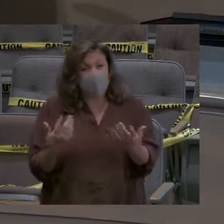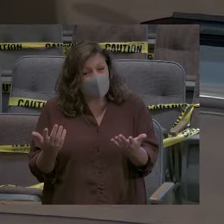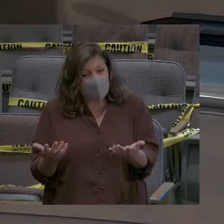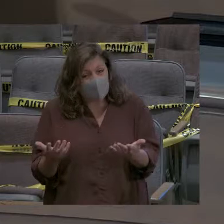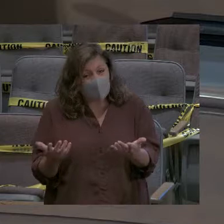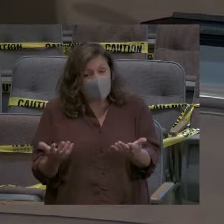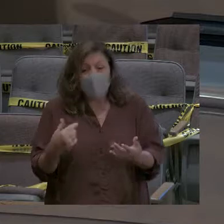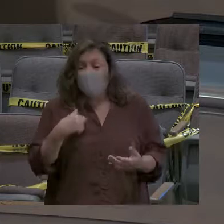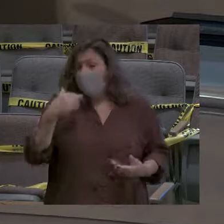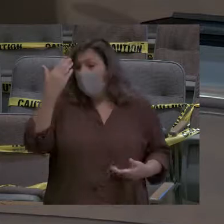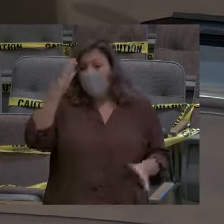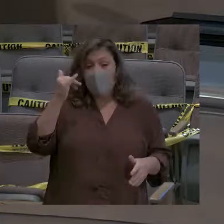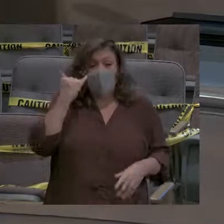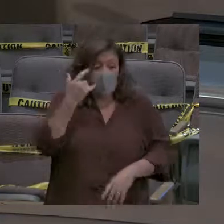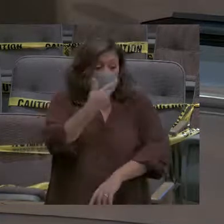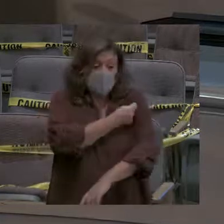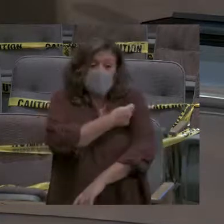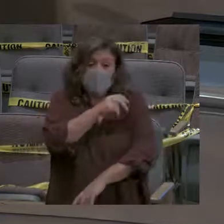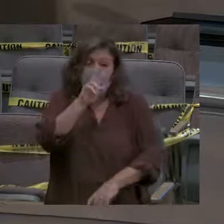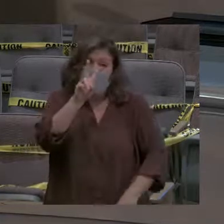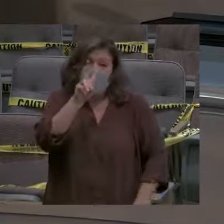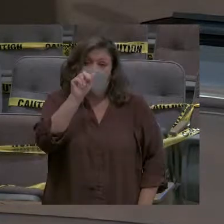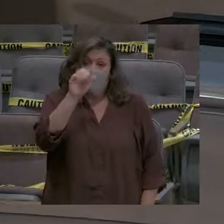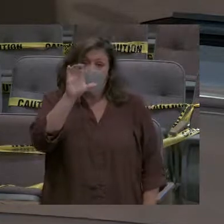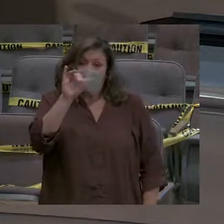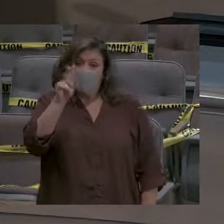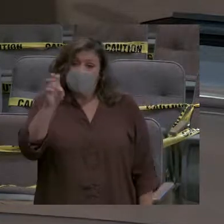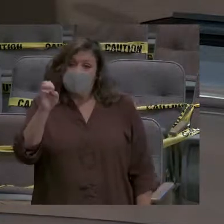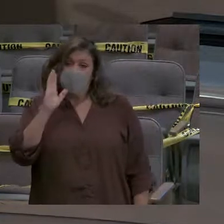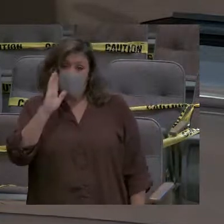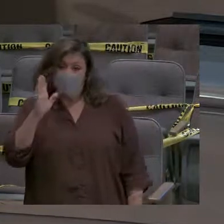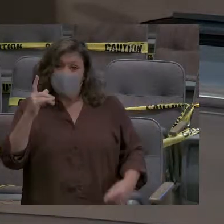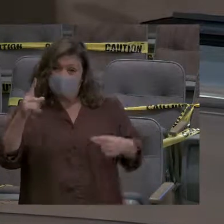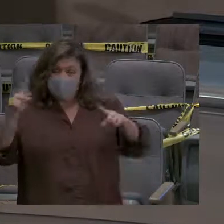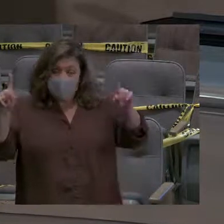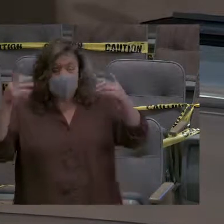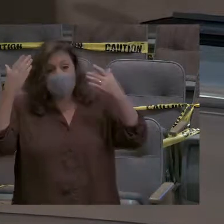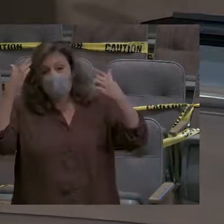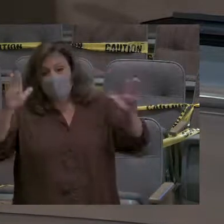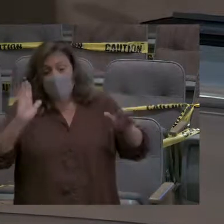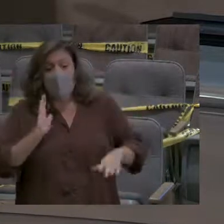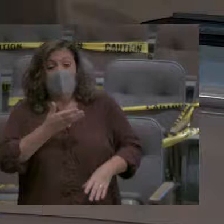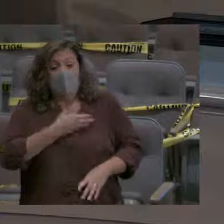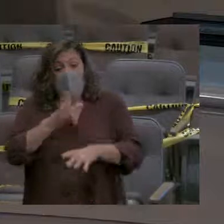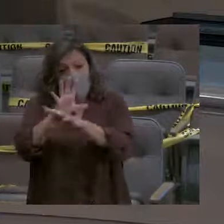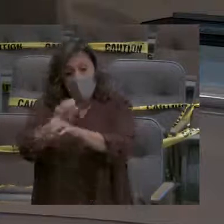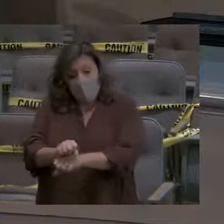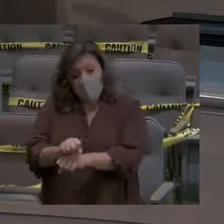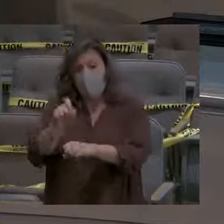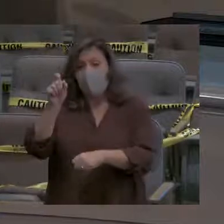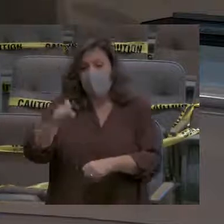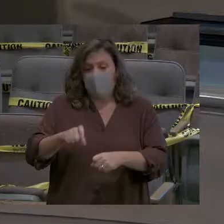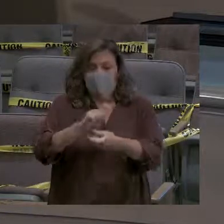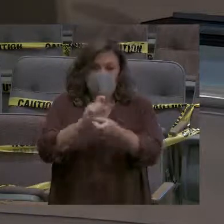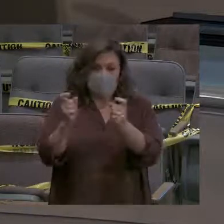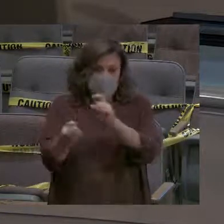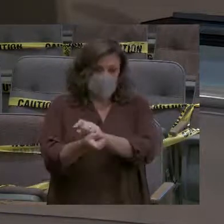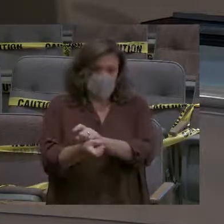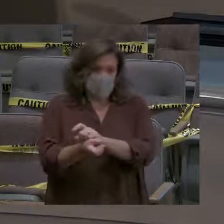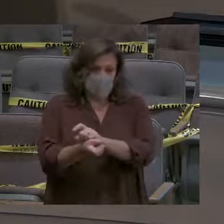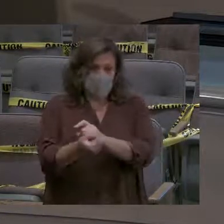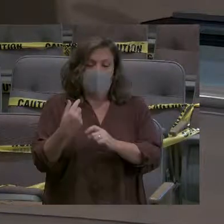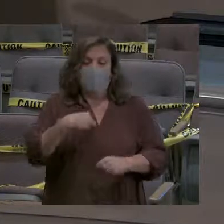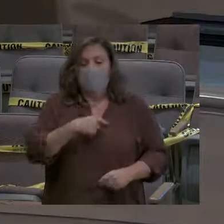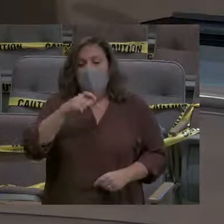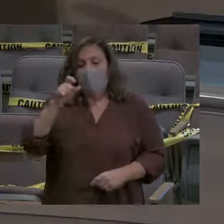is coming. What I do know is this: our habits have to change. Our habits have to